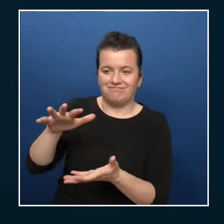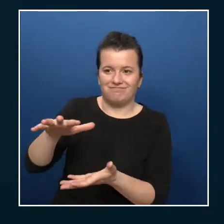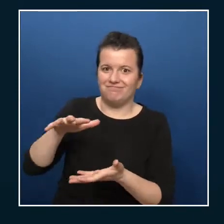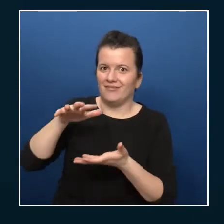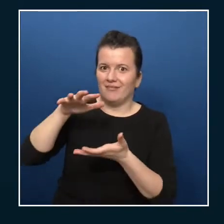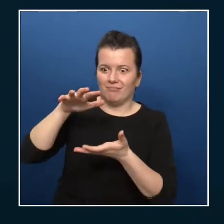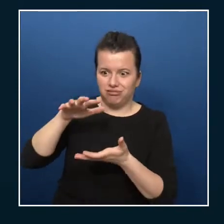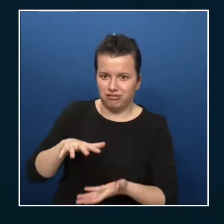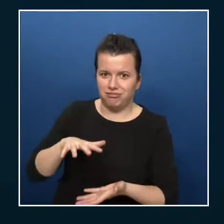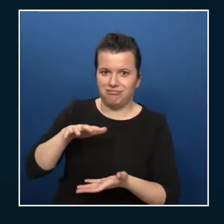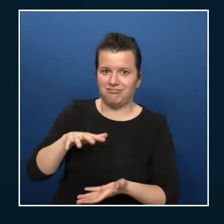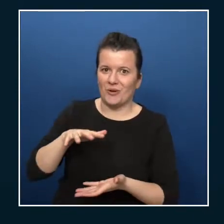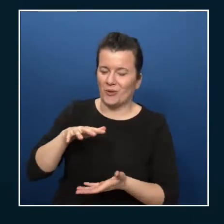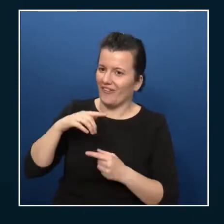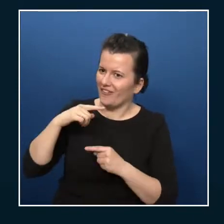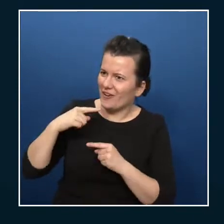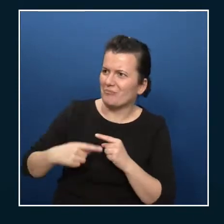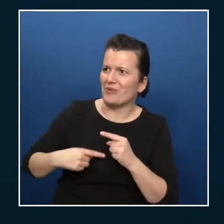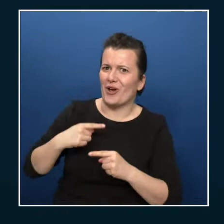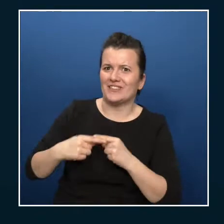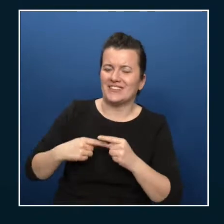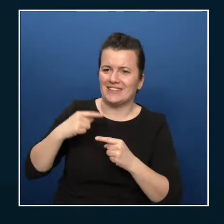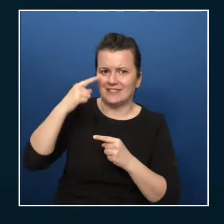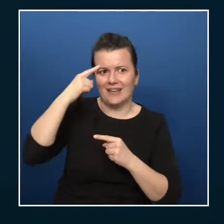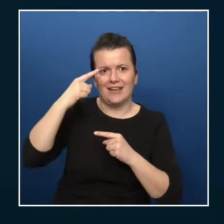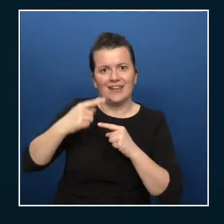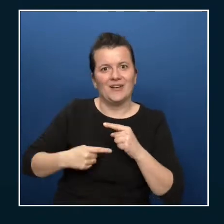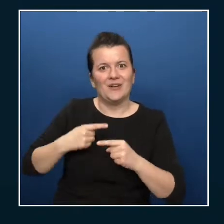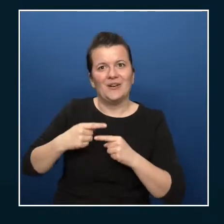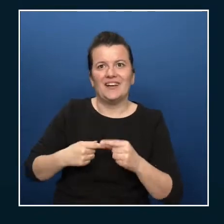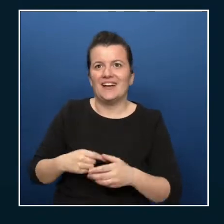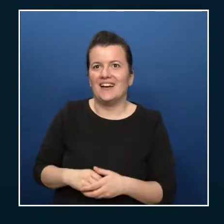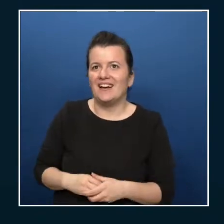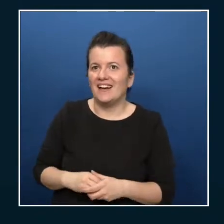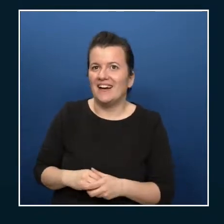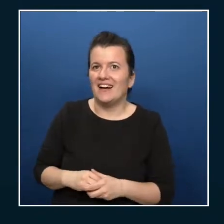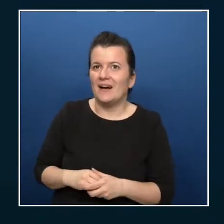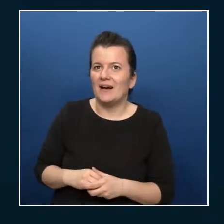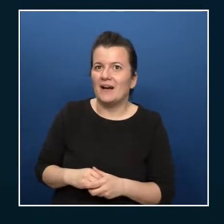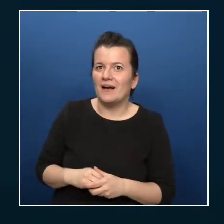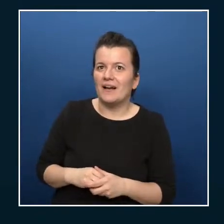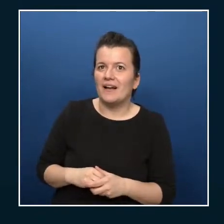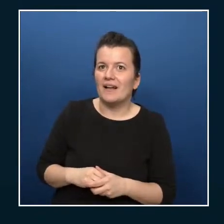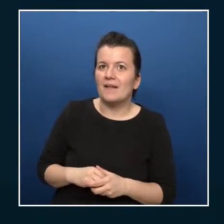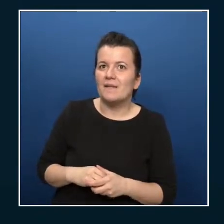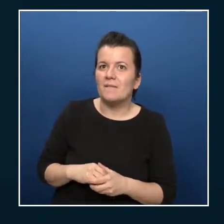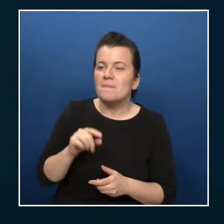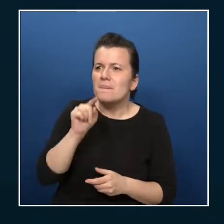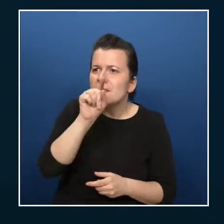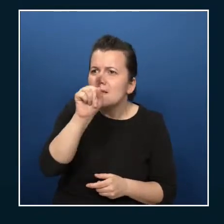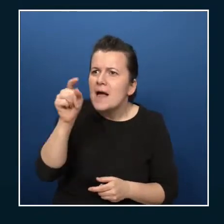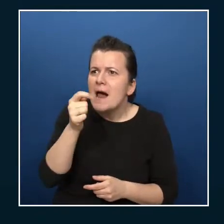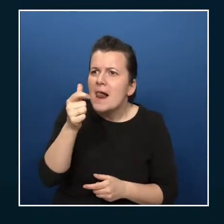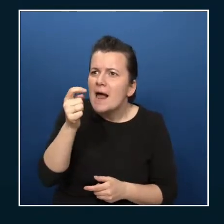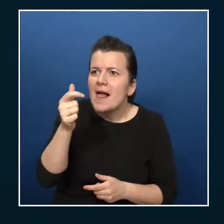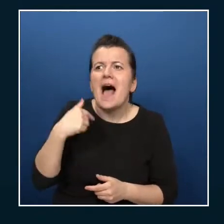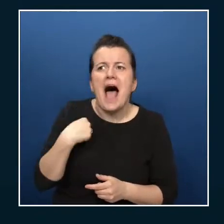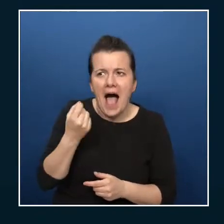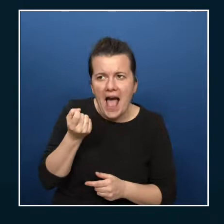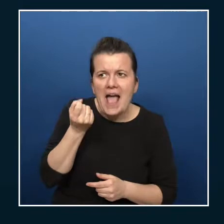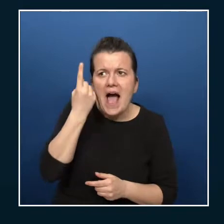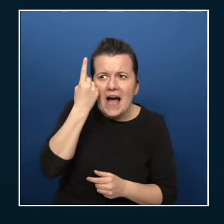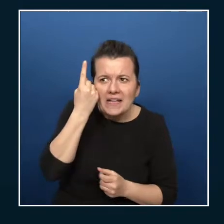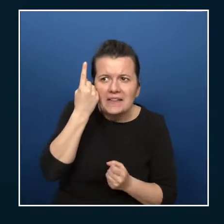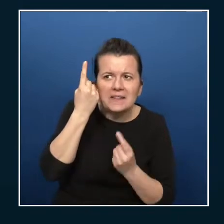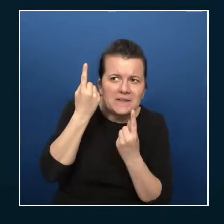for me. But there were some small bits and pieces I had a little hook and I understood something of it. So I have a couple of questions